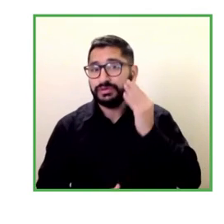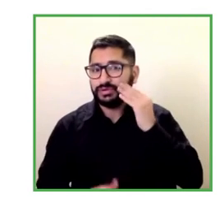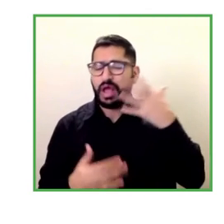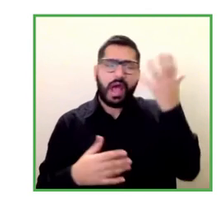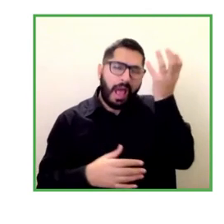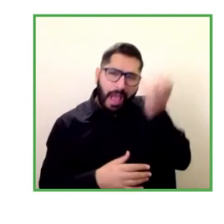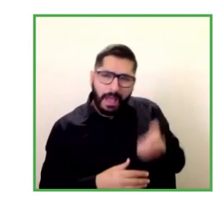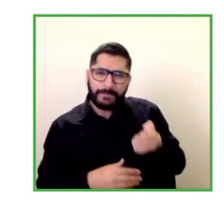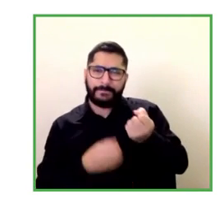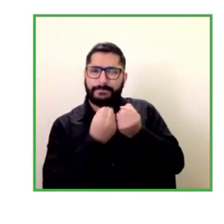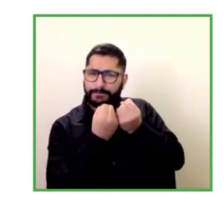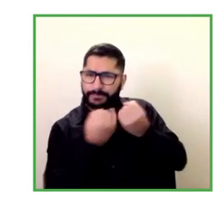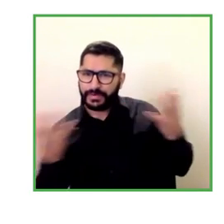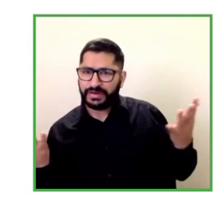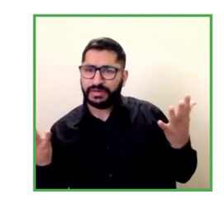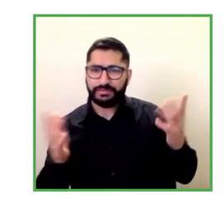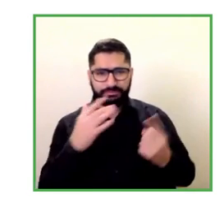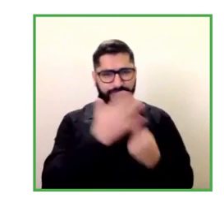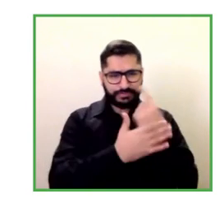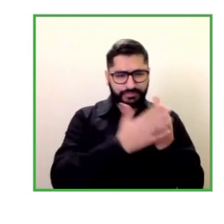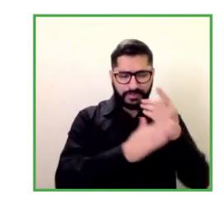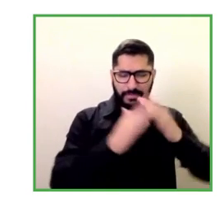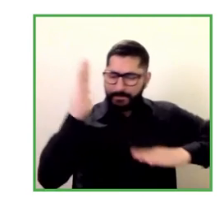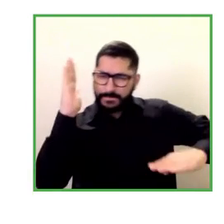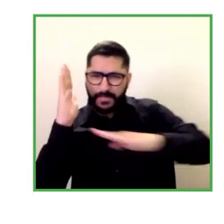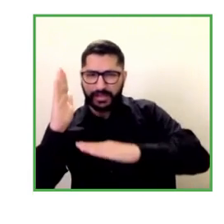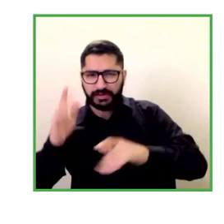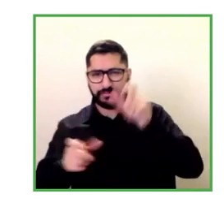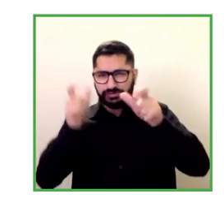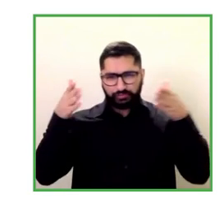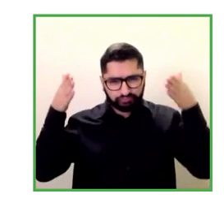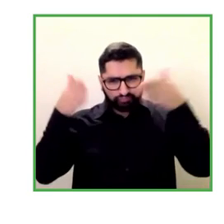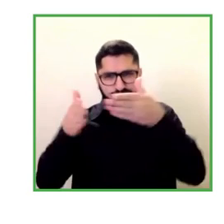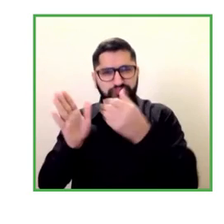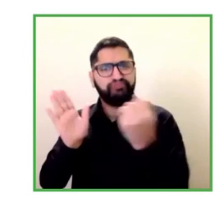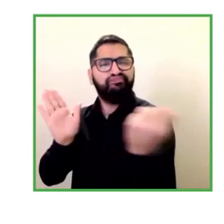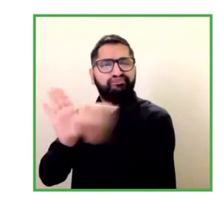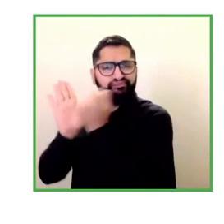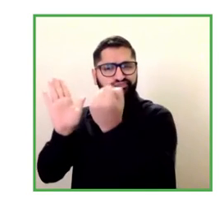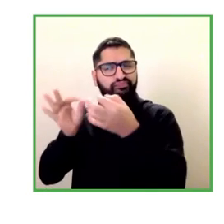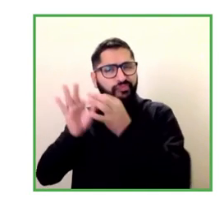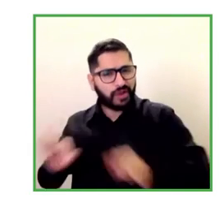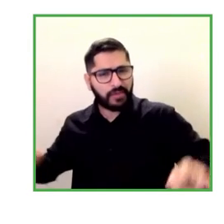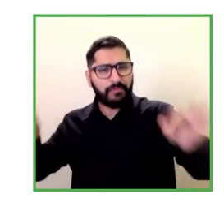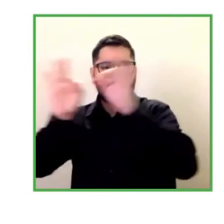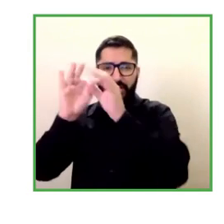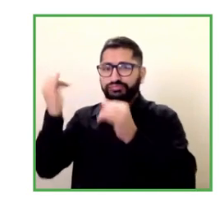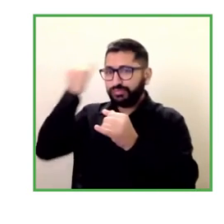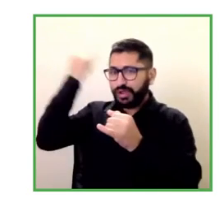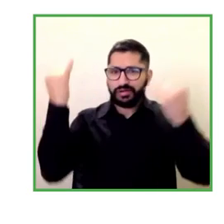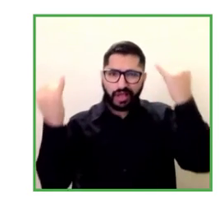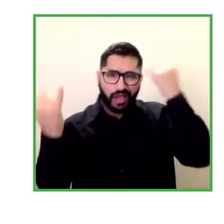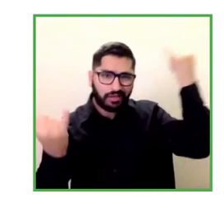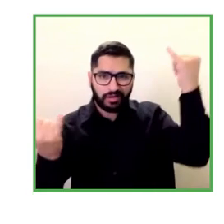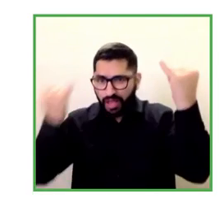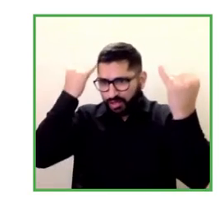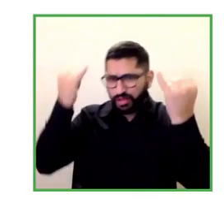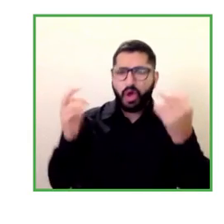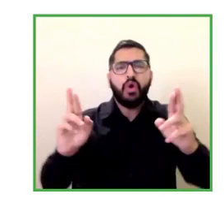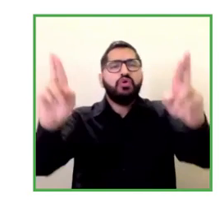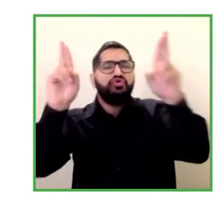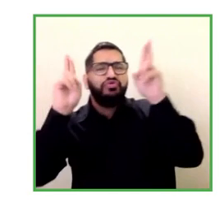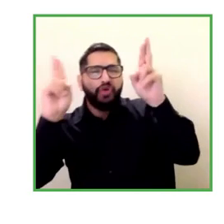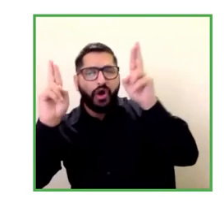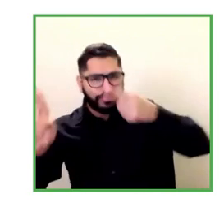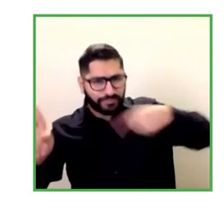And this will, of course, spill to all of the small and medium companies, and involve setting up two initiatives that we intend to start this